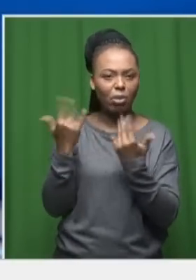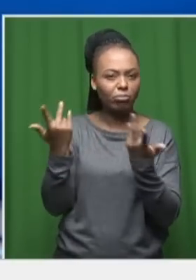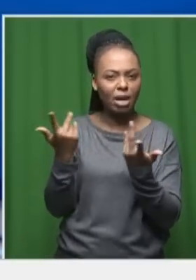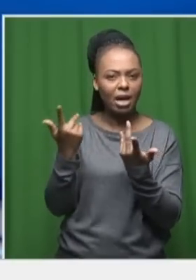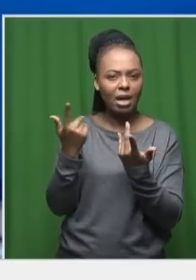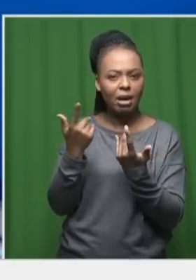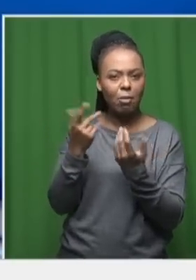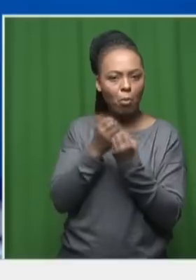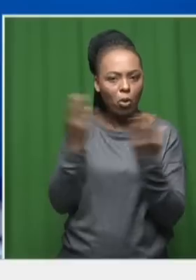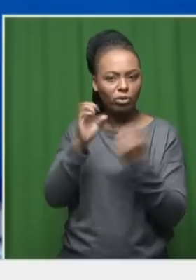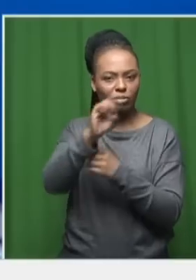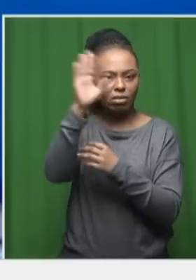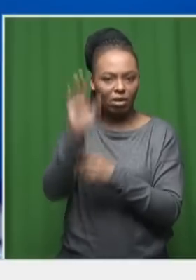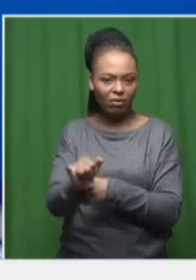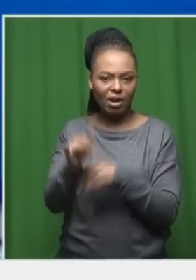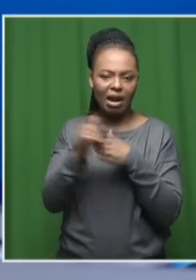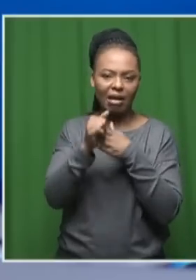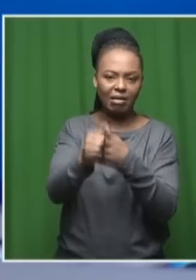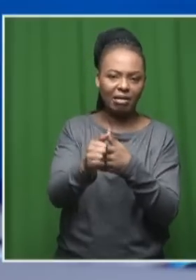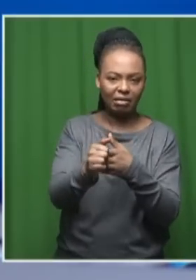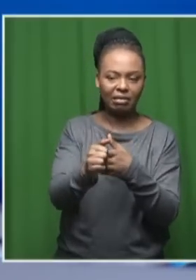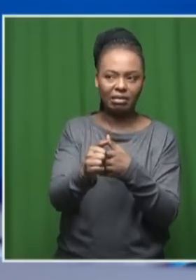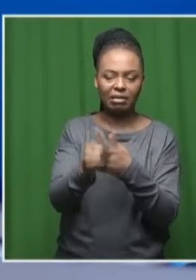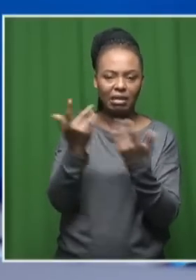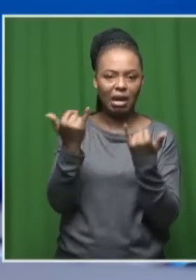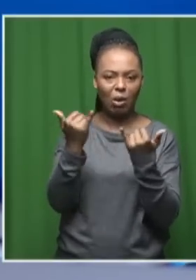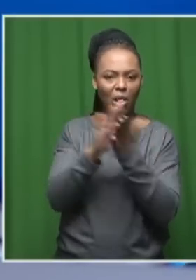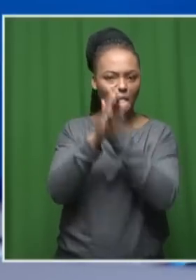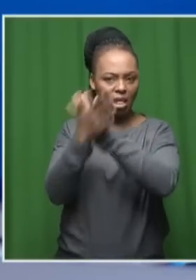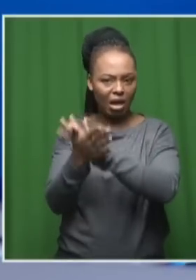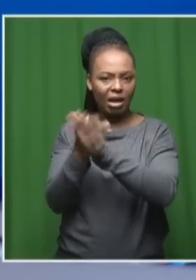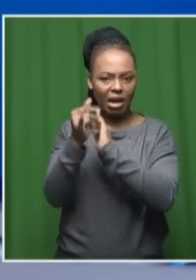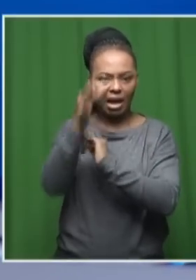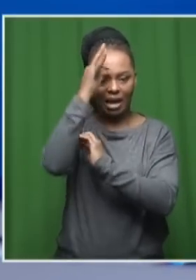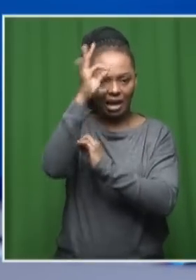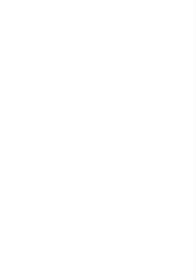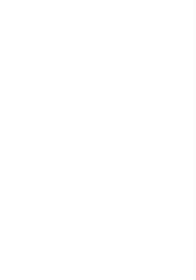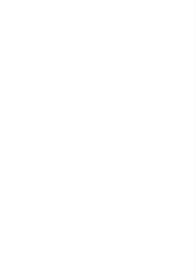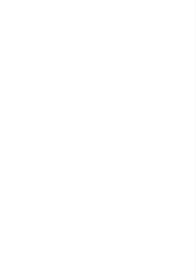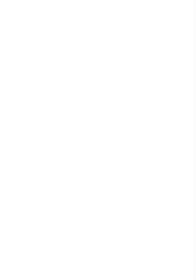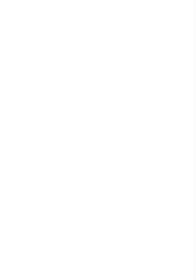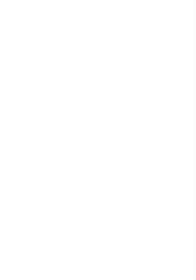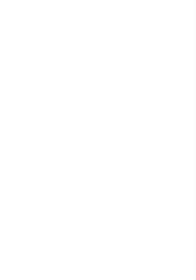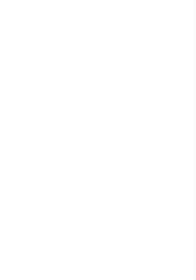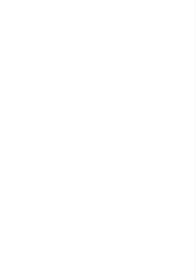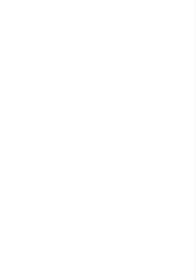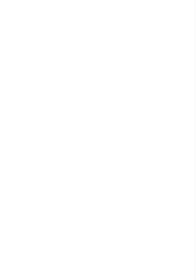is led by an unaffected and tone-deaf government, and he certainly believes that is the case.